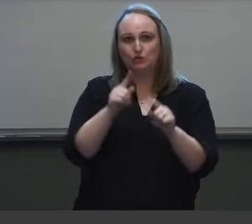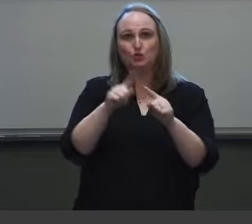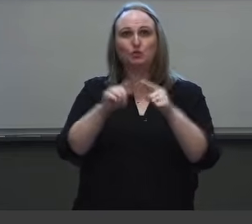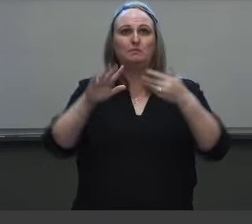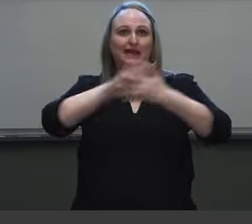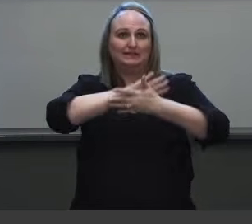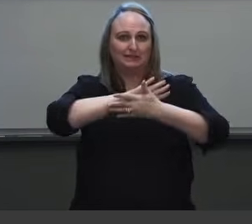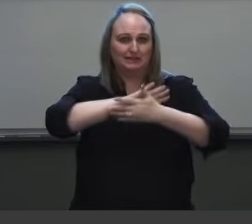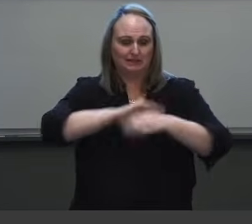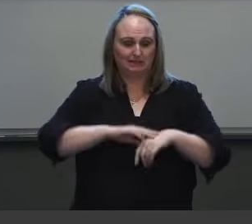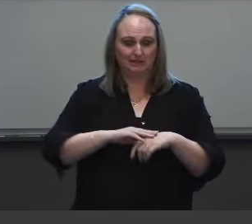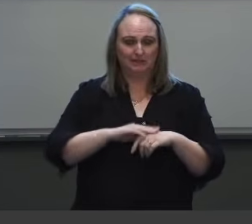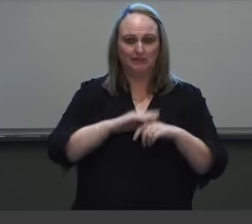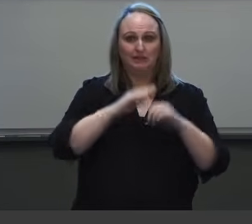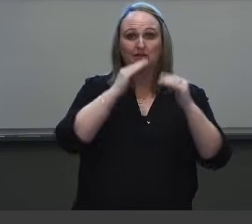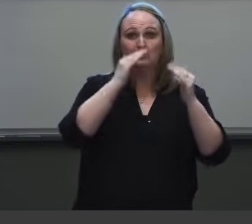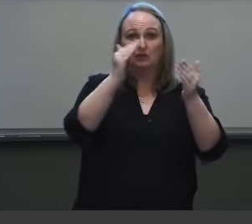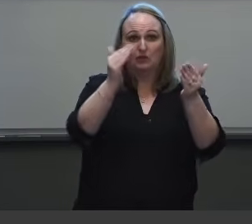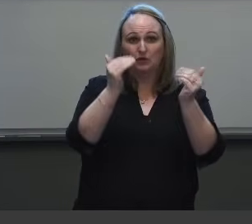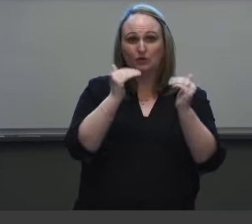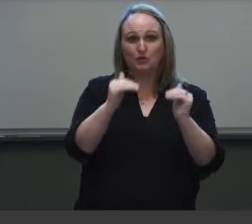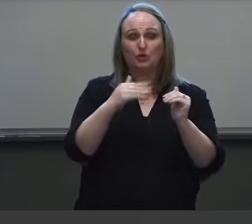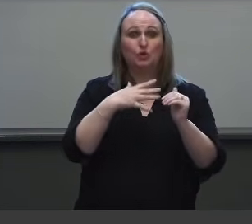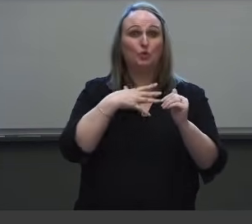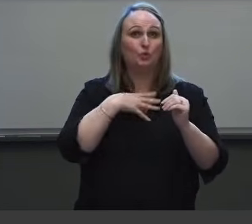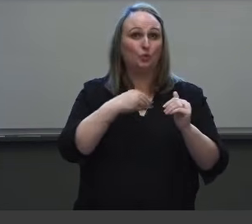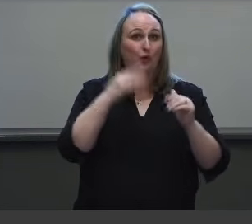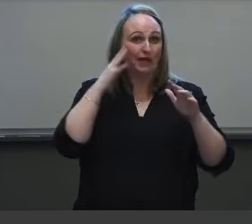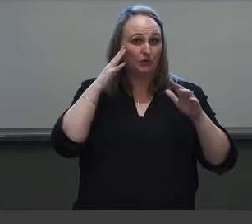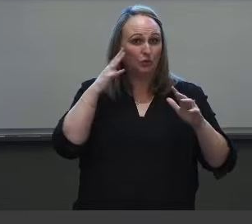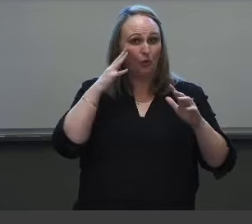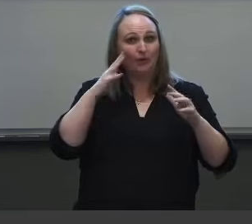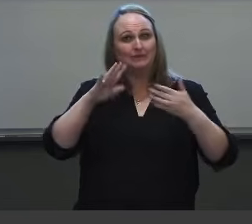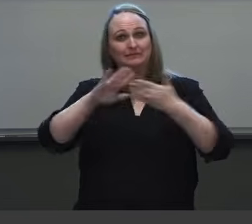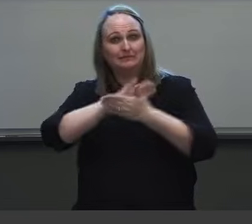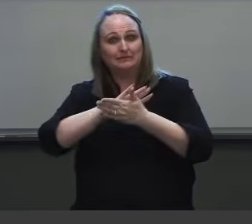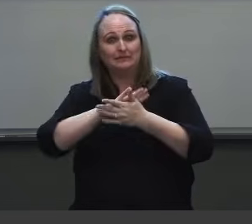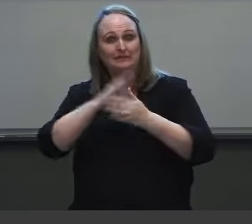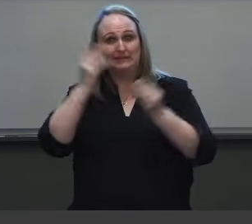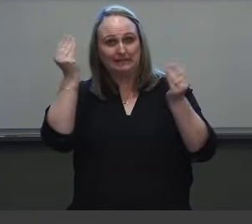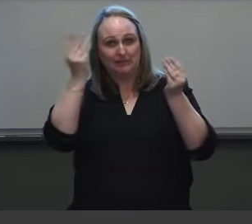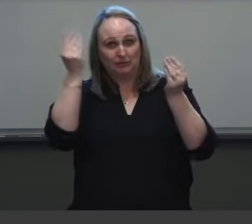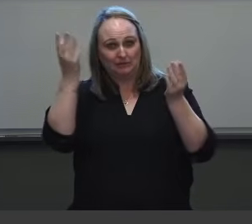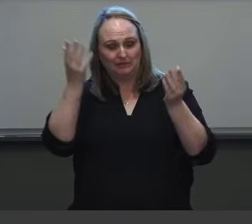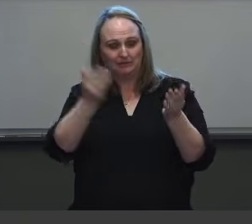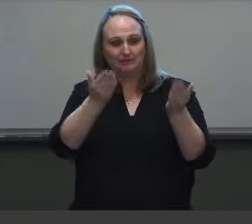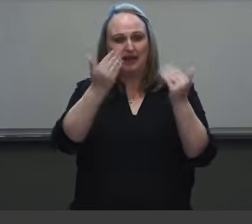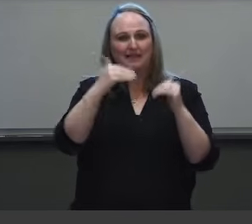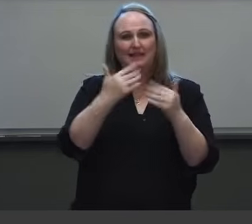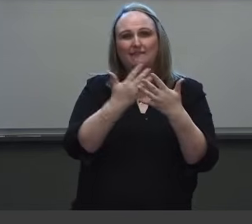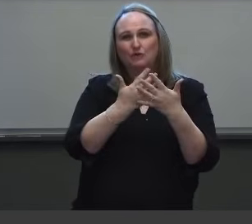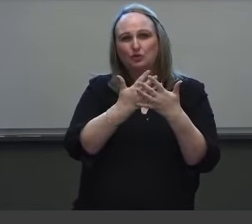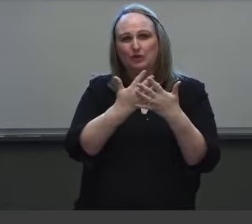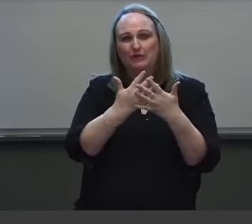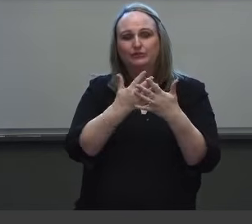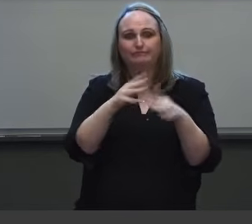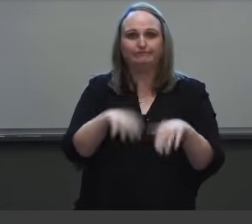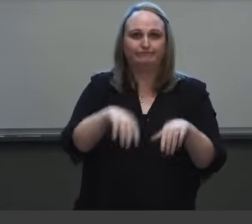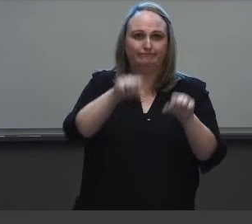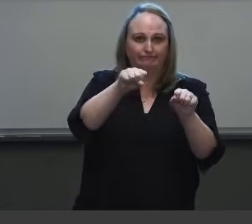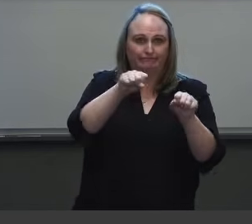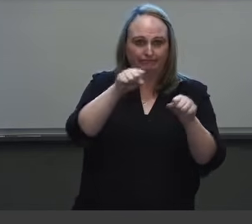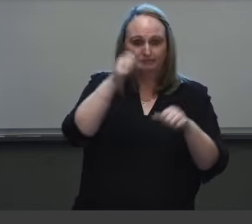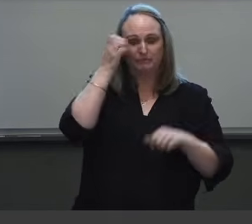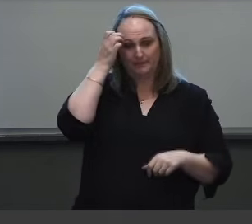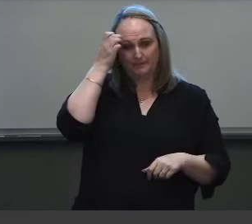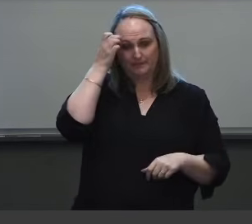masking sound. The third one was white noise over top of siren. And then we had our filtration kick in as a third condition